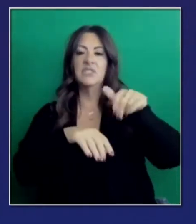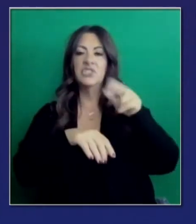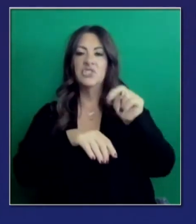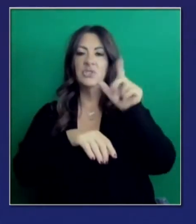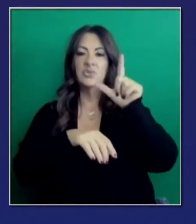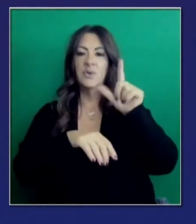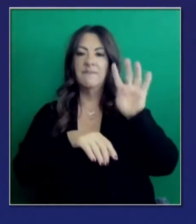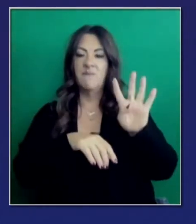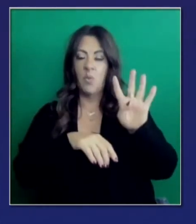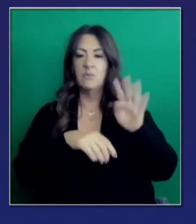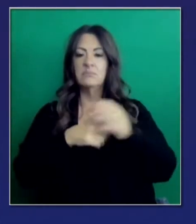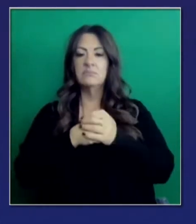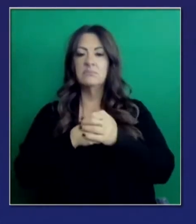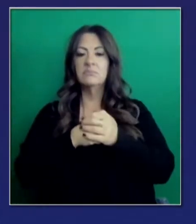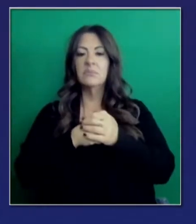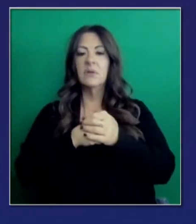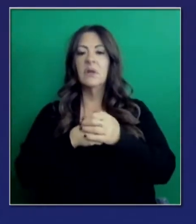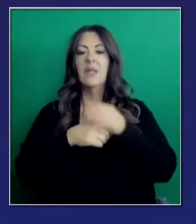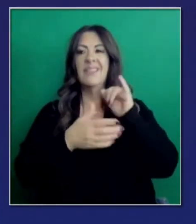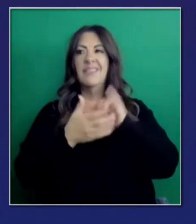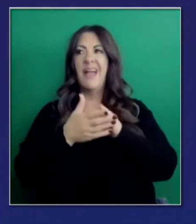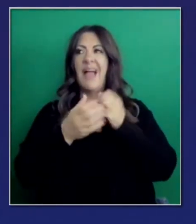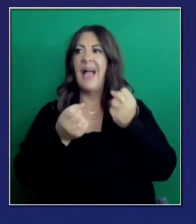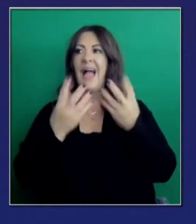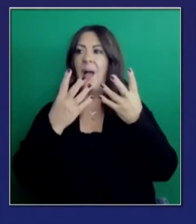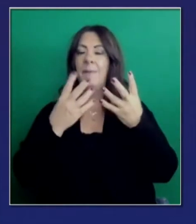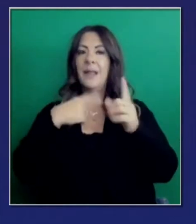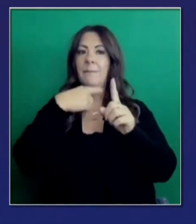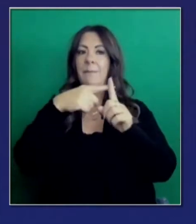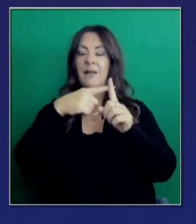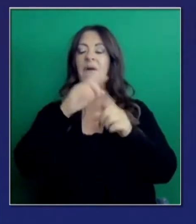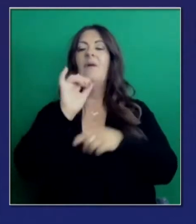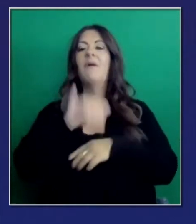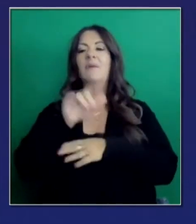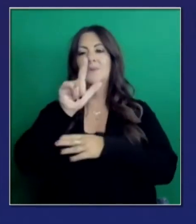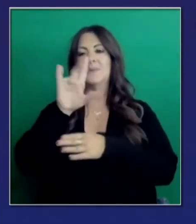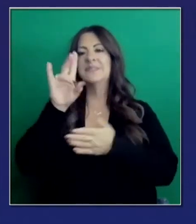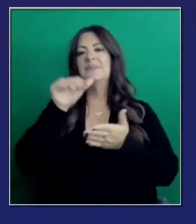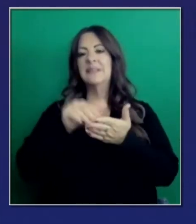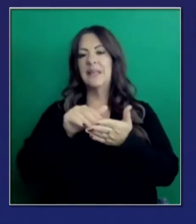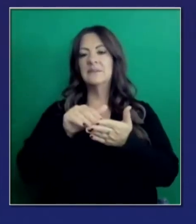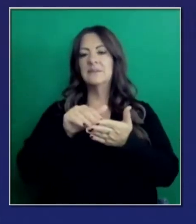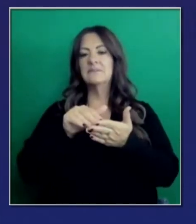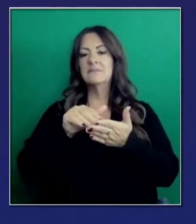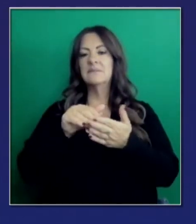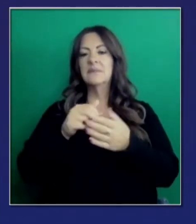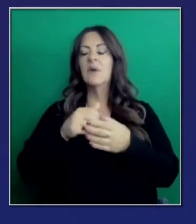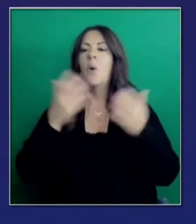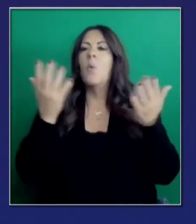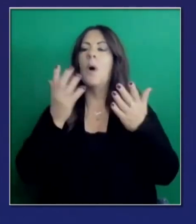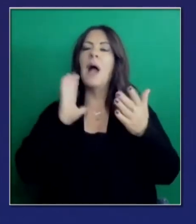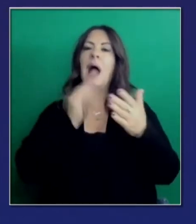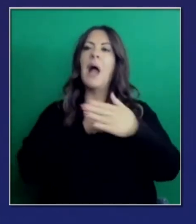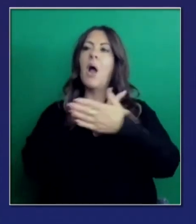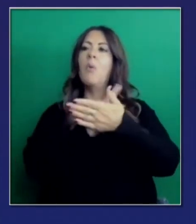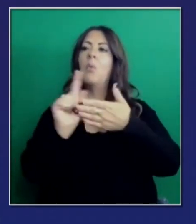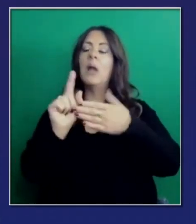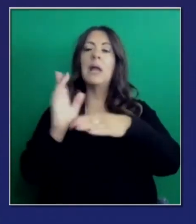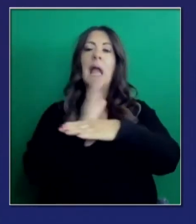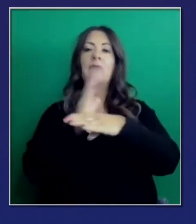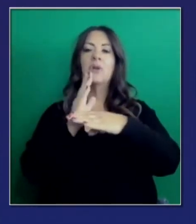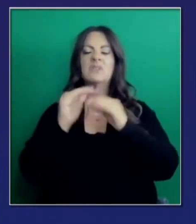27,000 cases. The 7-day average now below that 27,000 based upon the 400+